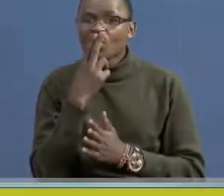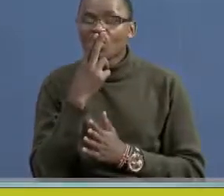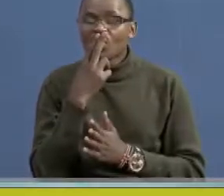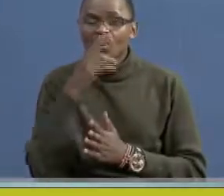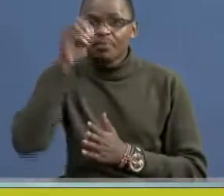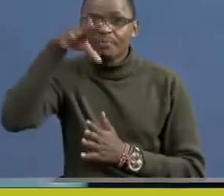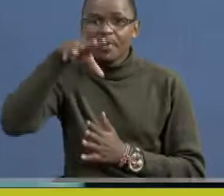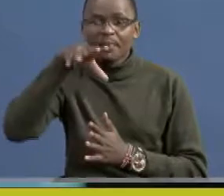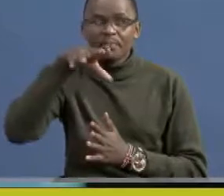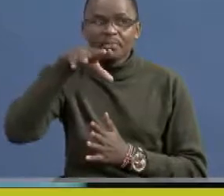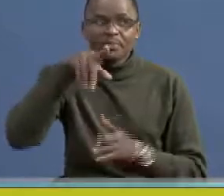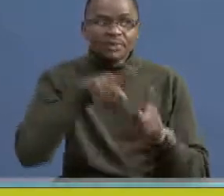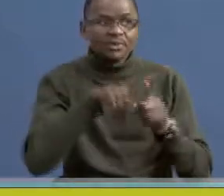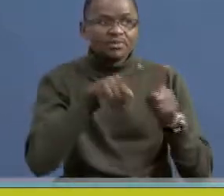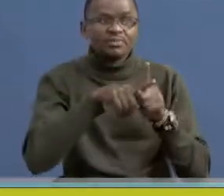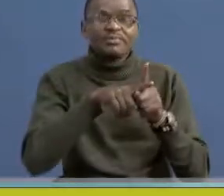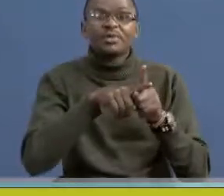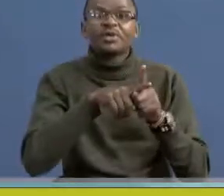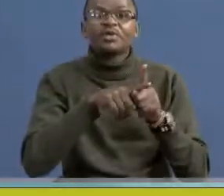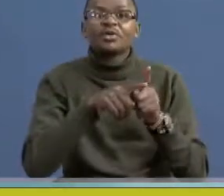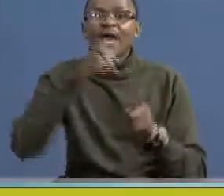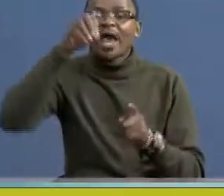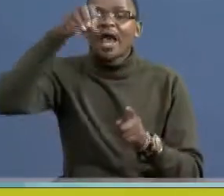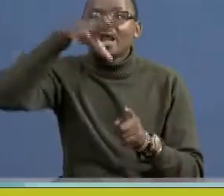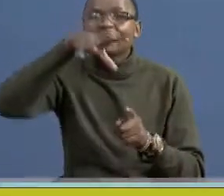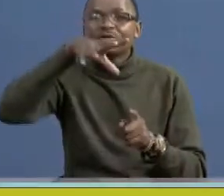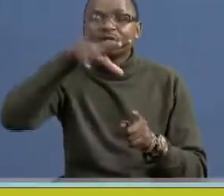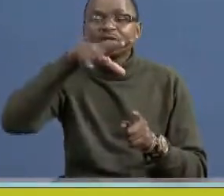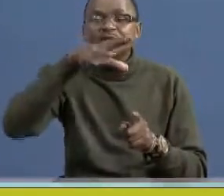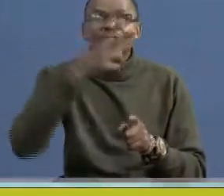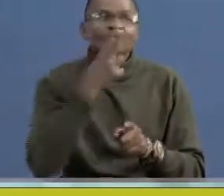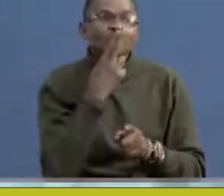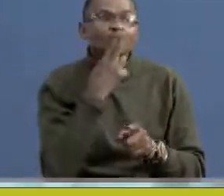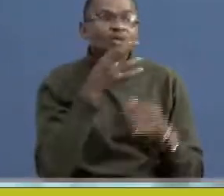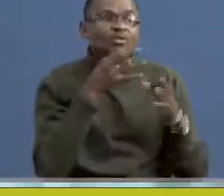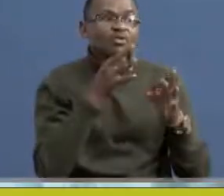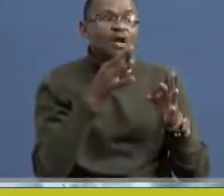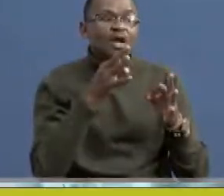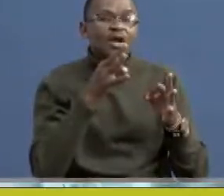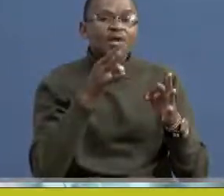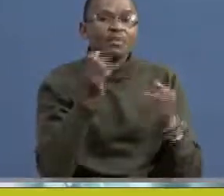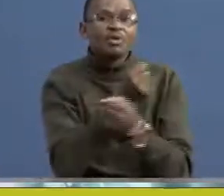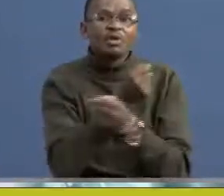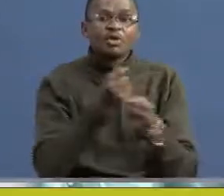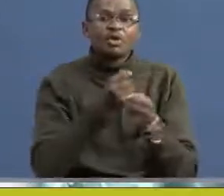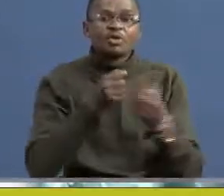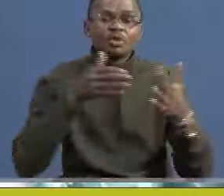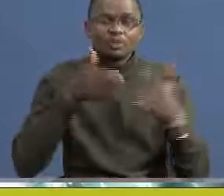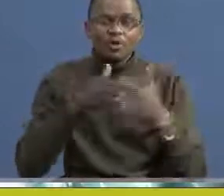kielektroniki, ukipoenda electronic cigarette kwa kimombo. If you can't stop people from doing something,